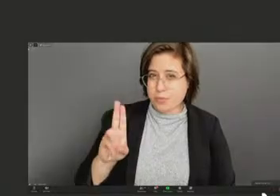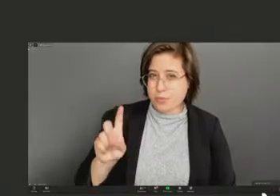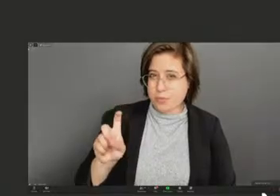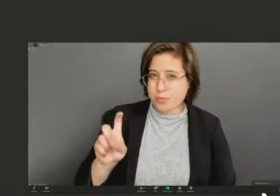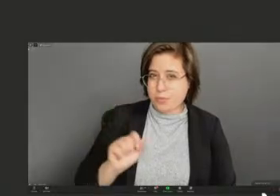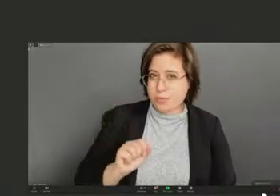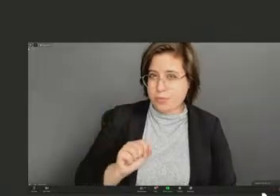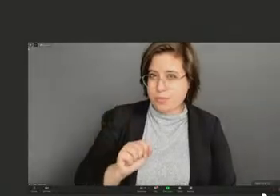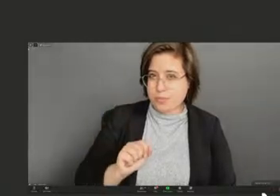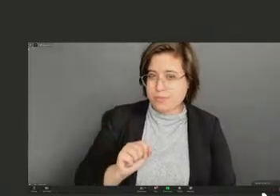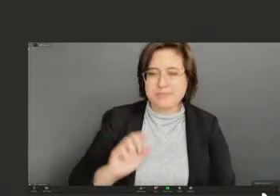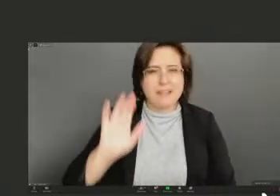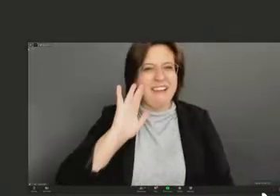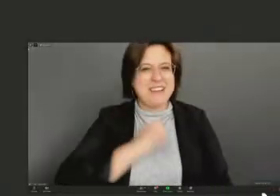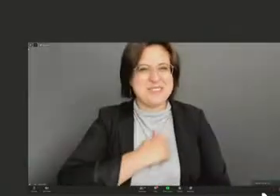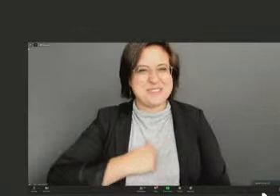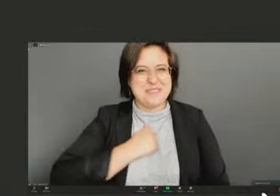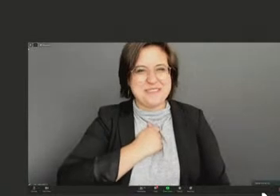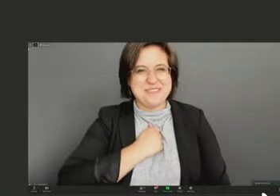Hi, I'm sorry.